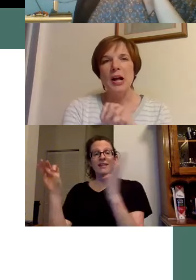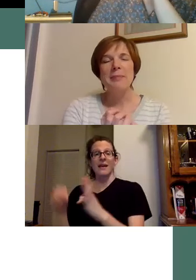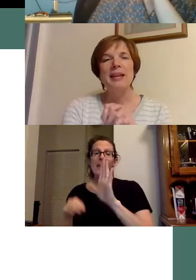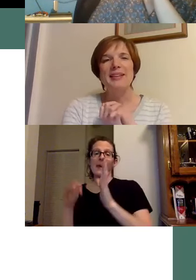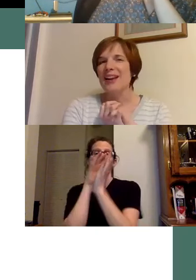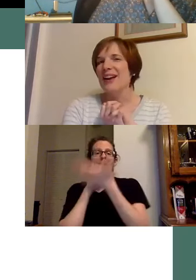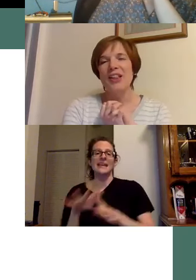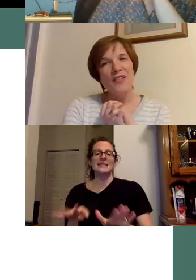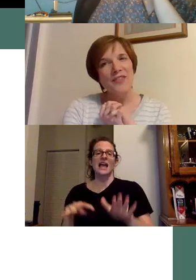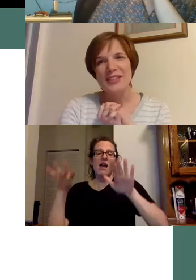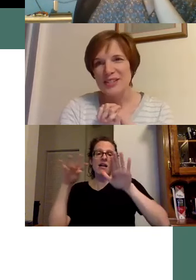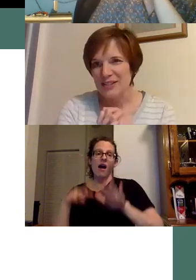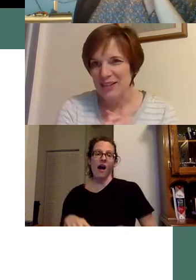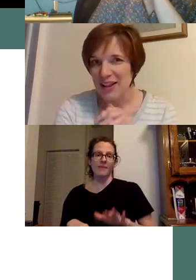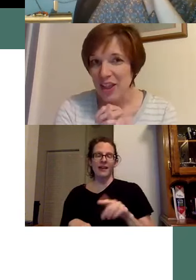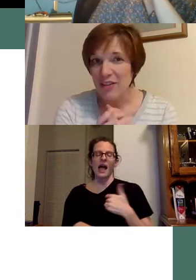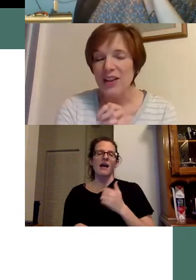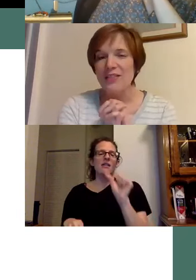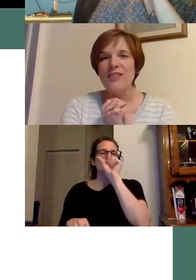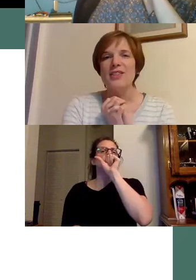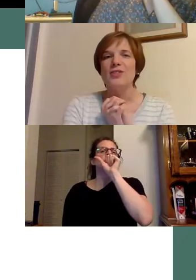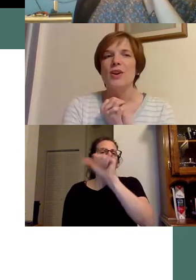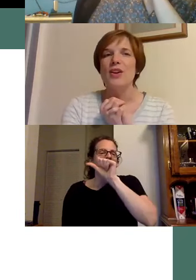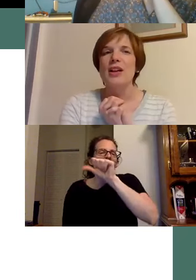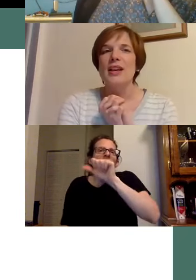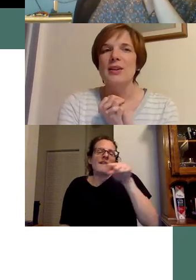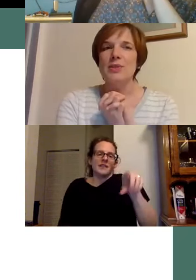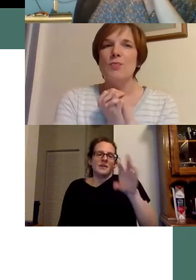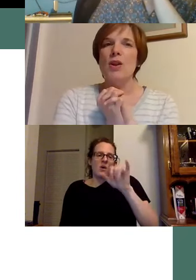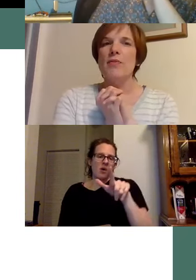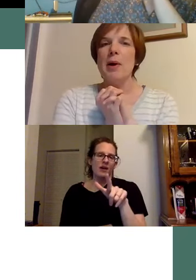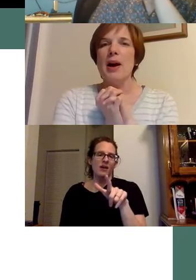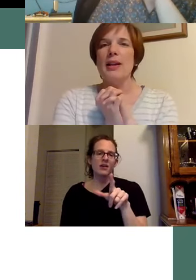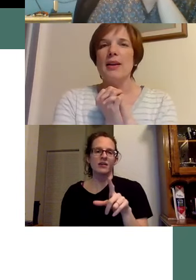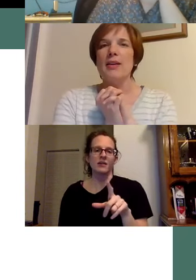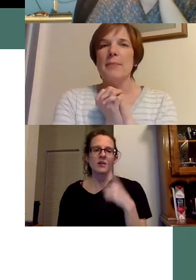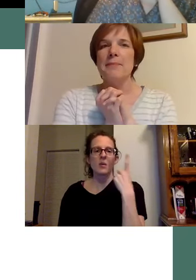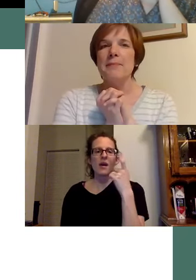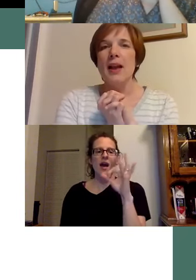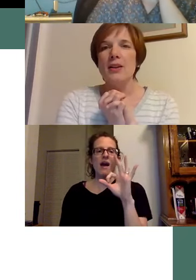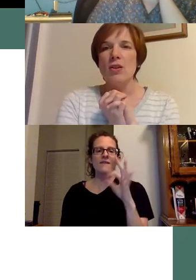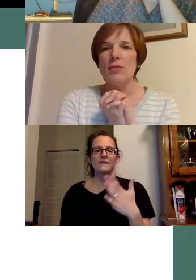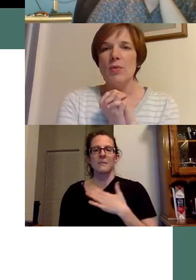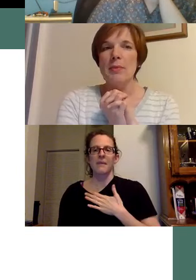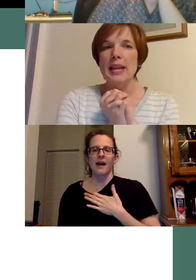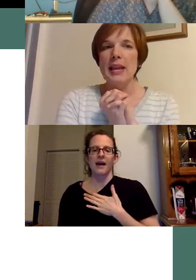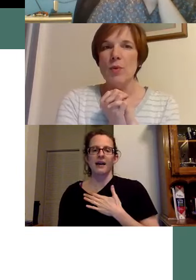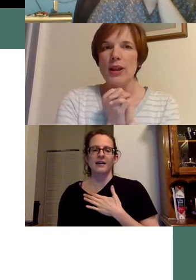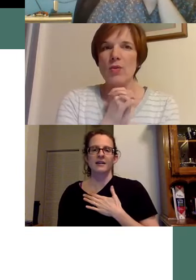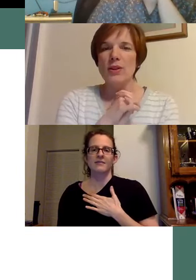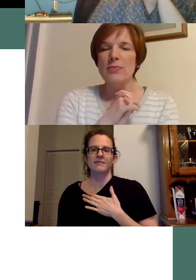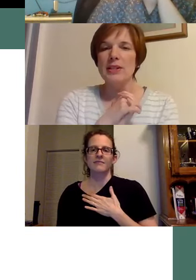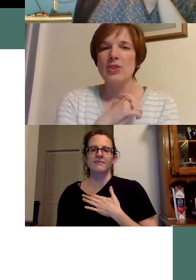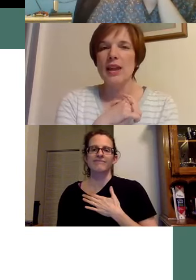and calming. I love this. I love, love, love this oil. It was one of my, I call it one of my